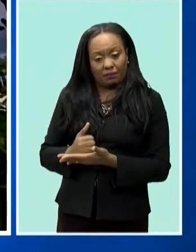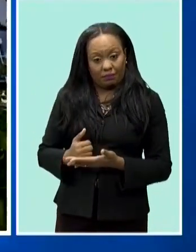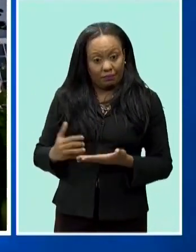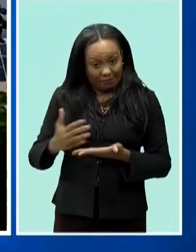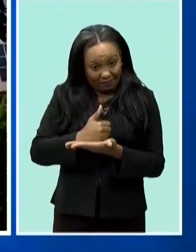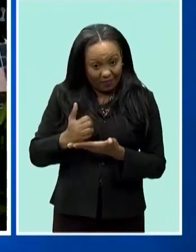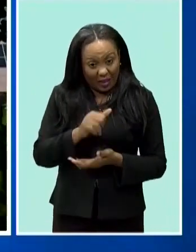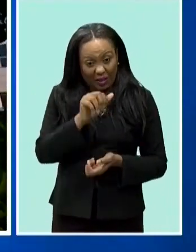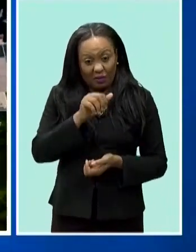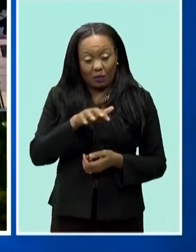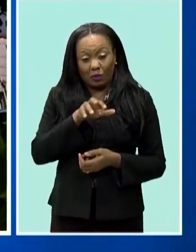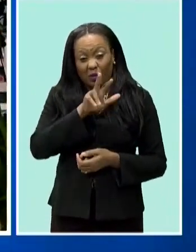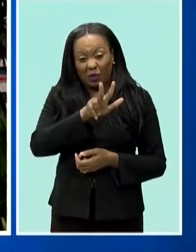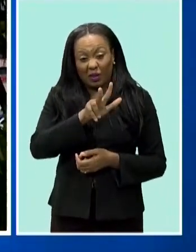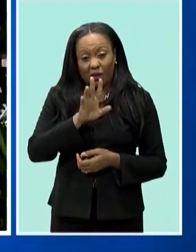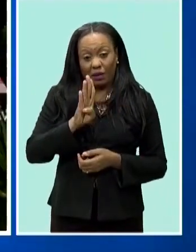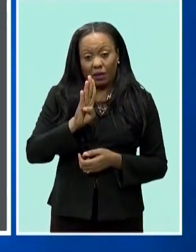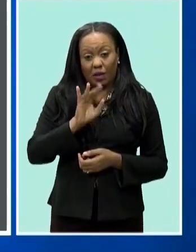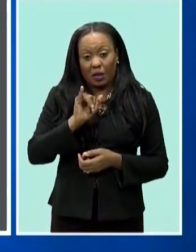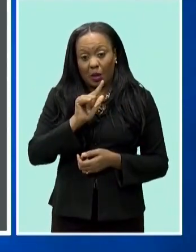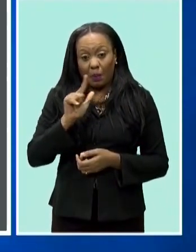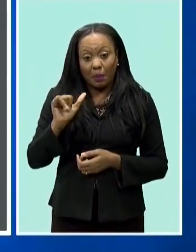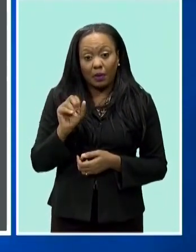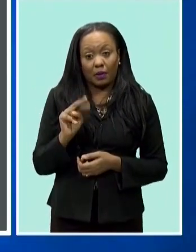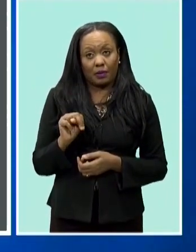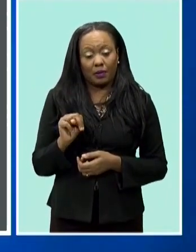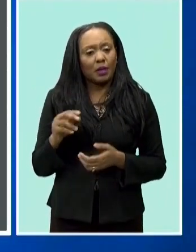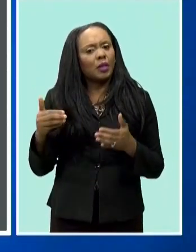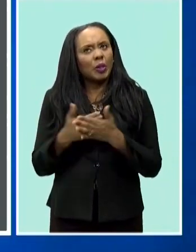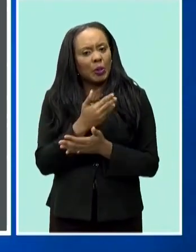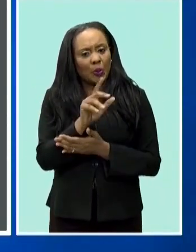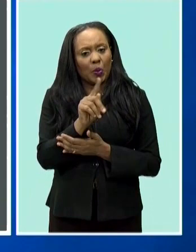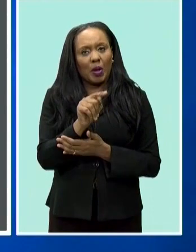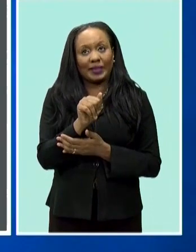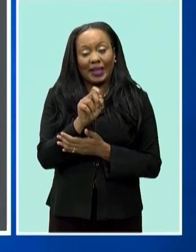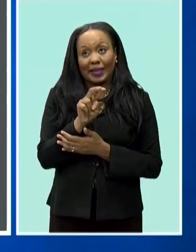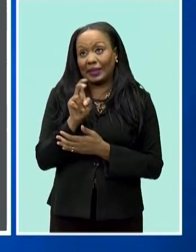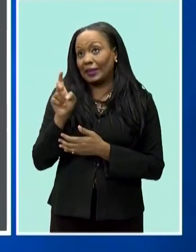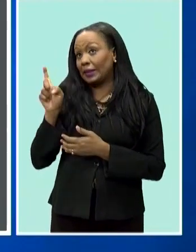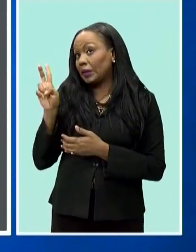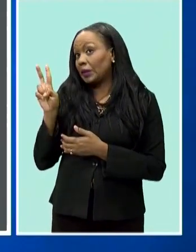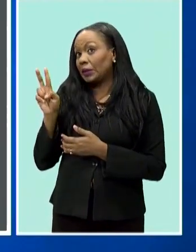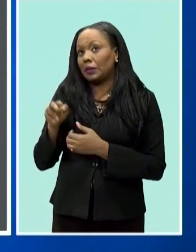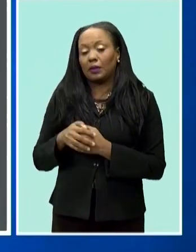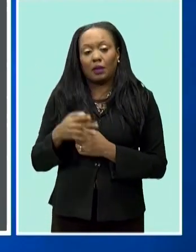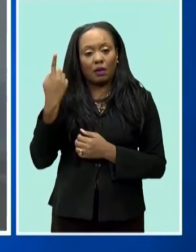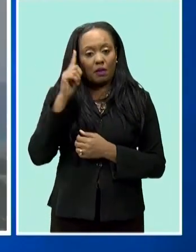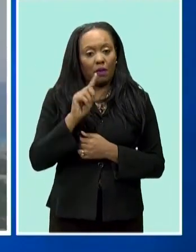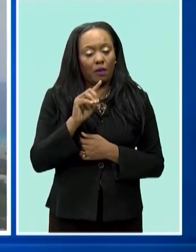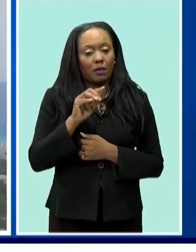or 29.3% of GDP. The new tax measures outlined in the June 2018 budget